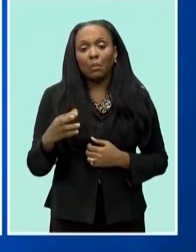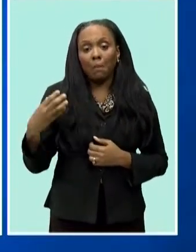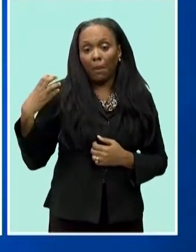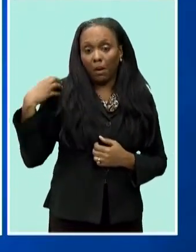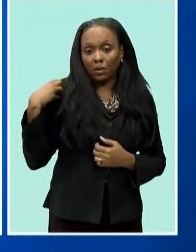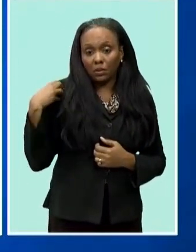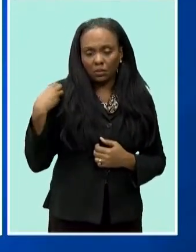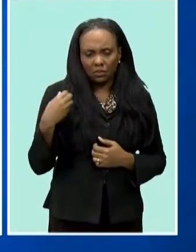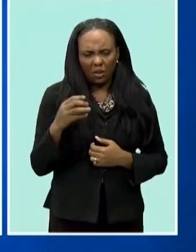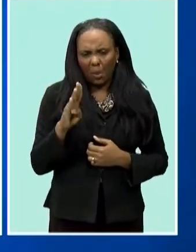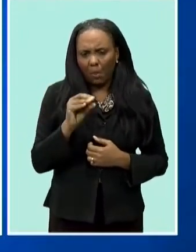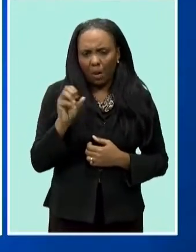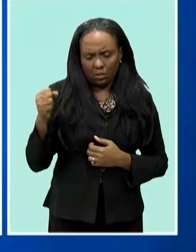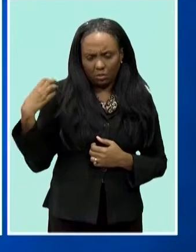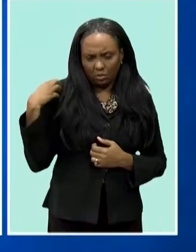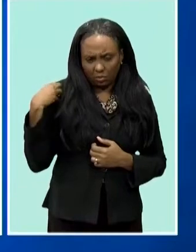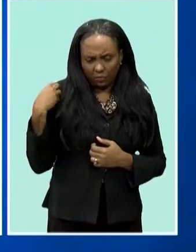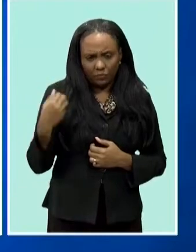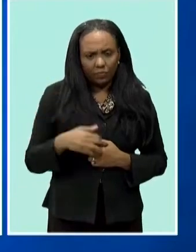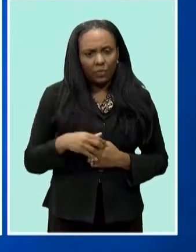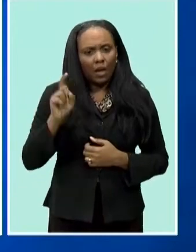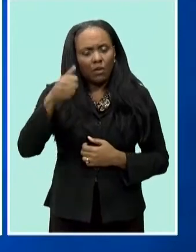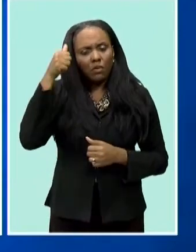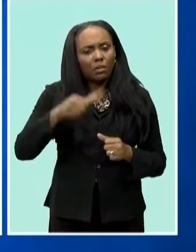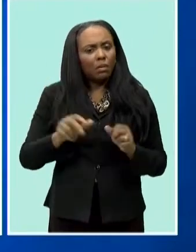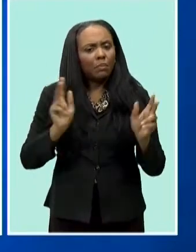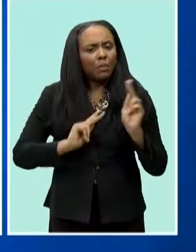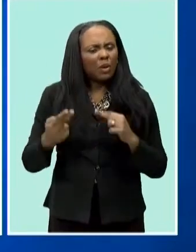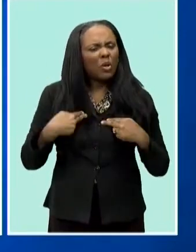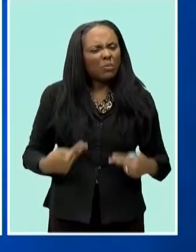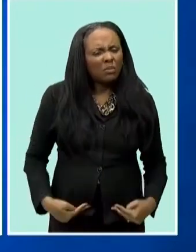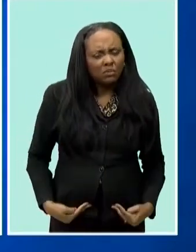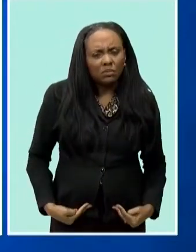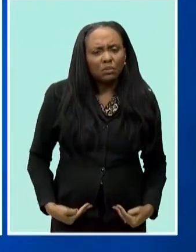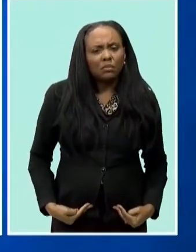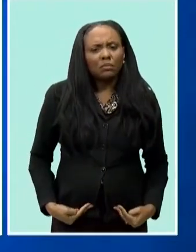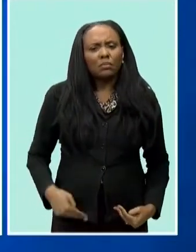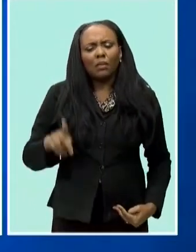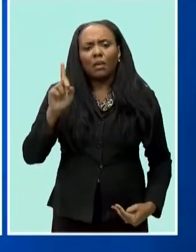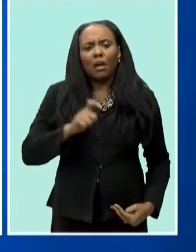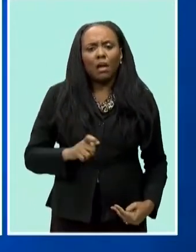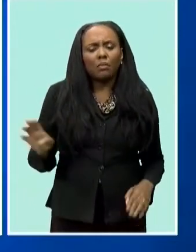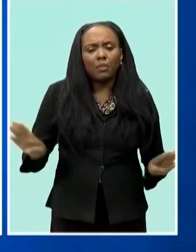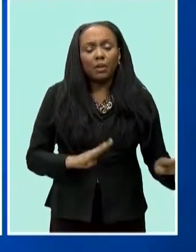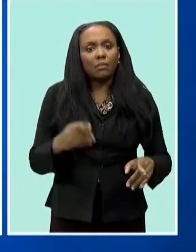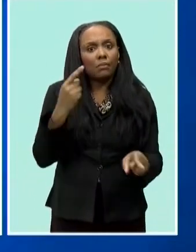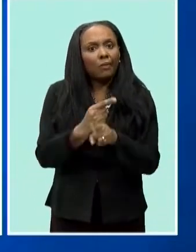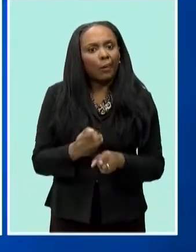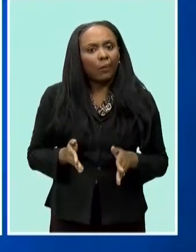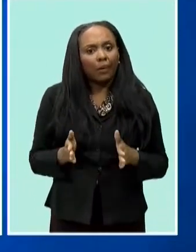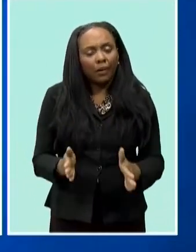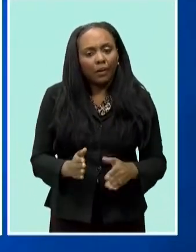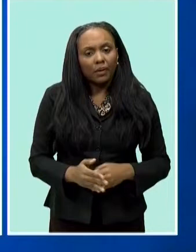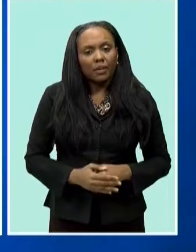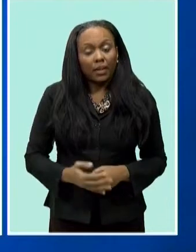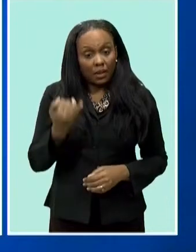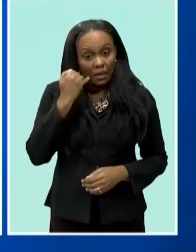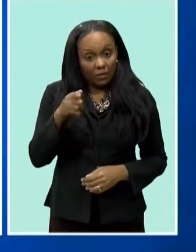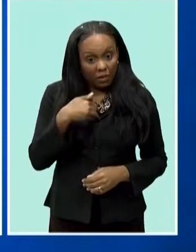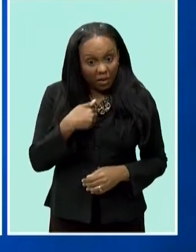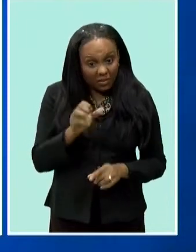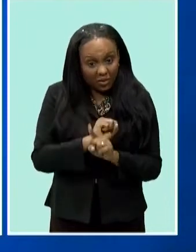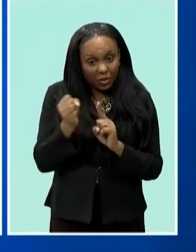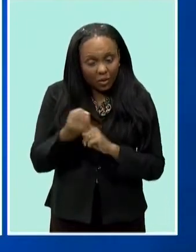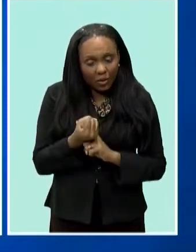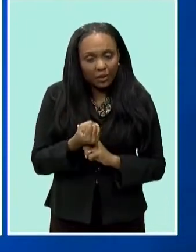treat workers as human beings. So when you are dealing with a matter involving a